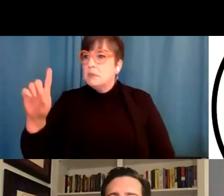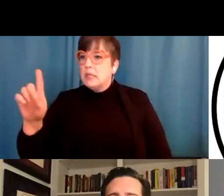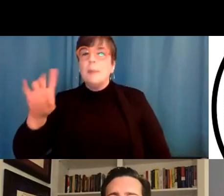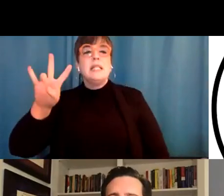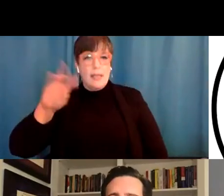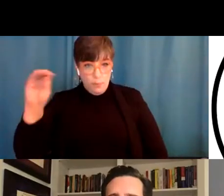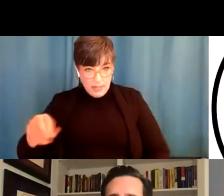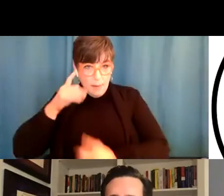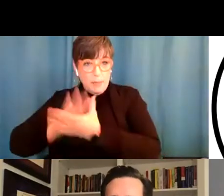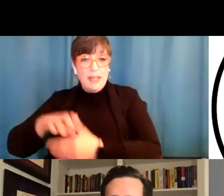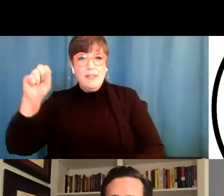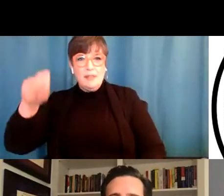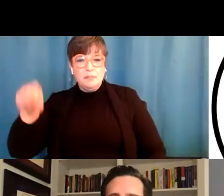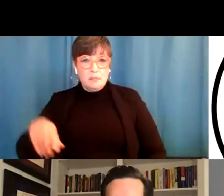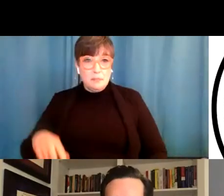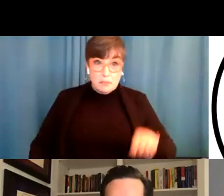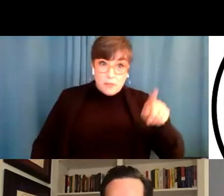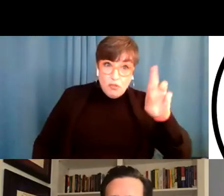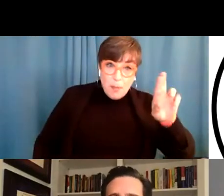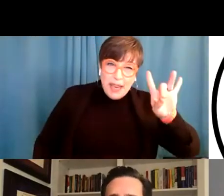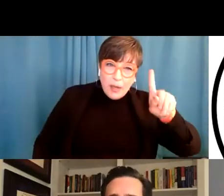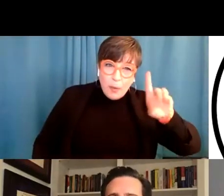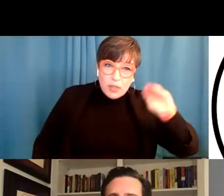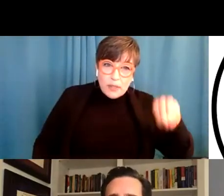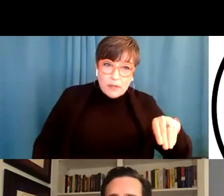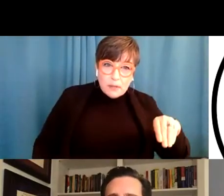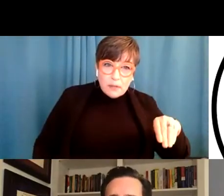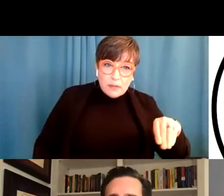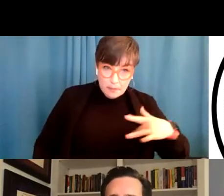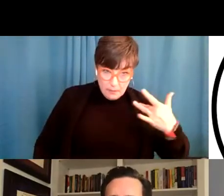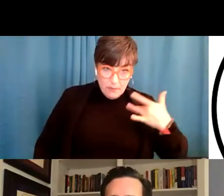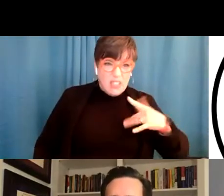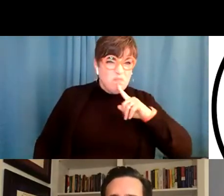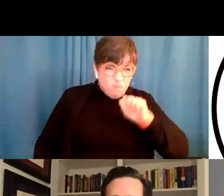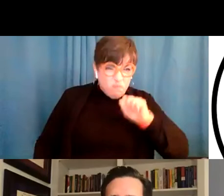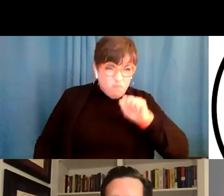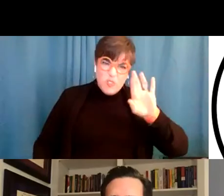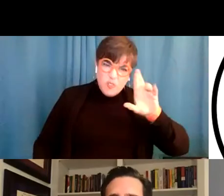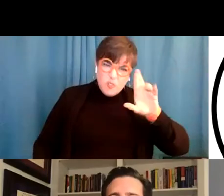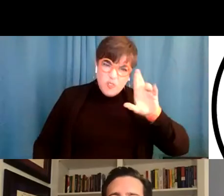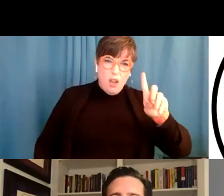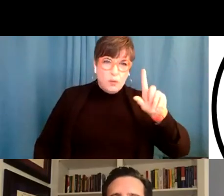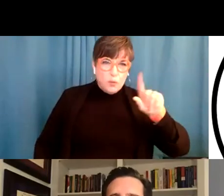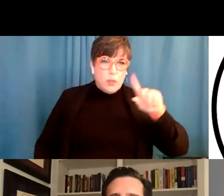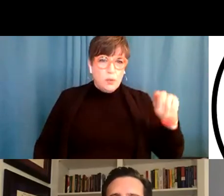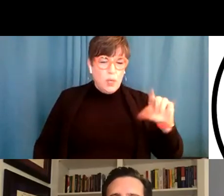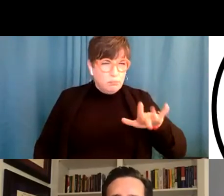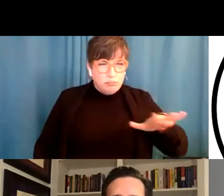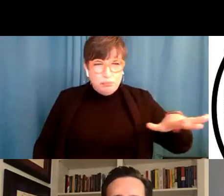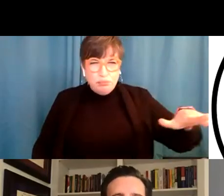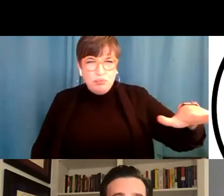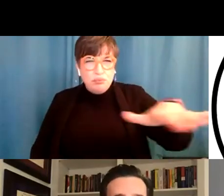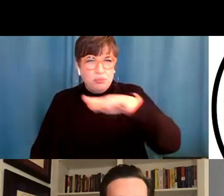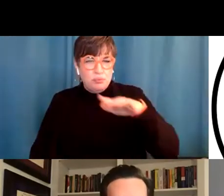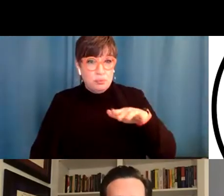widespread fraud, but 81% of Republicans believed that there was widespread fraud in 2020. That is a number